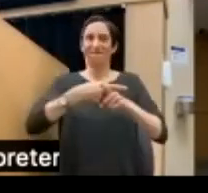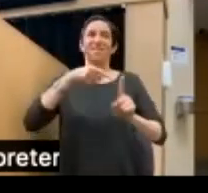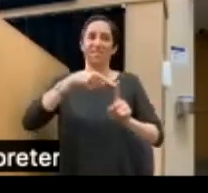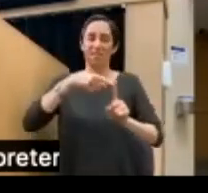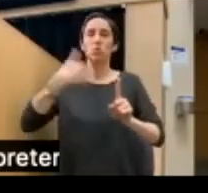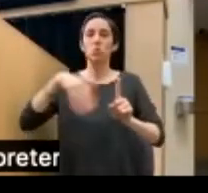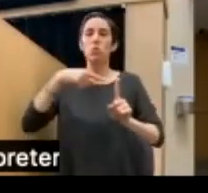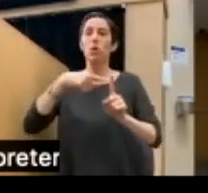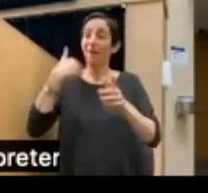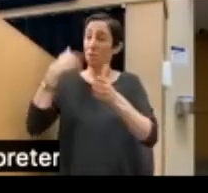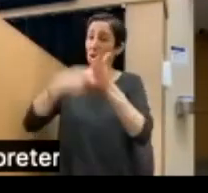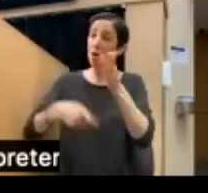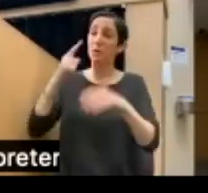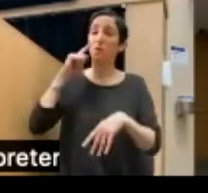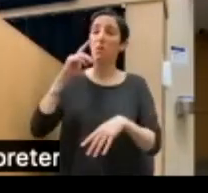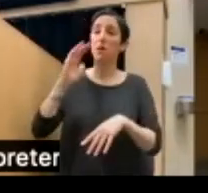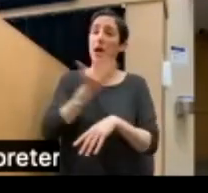our culture and even our health?